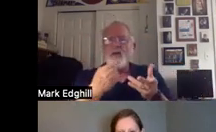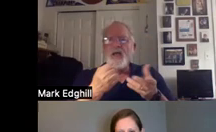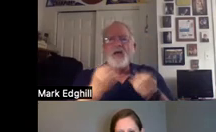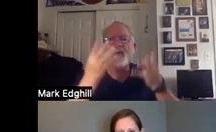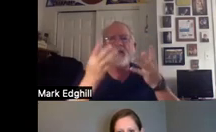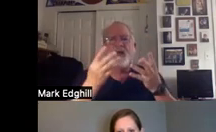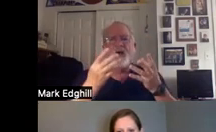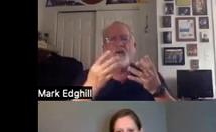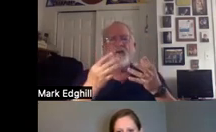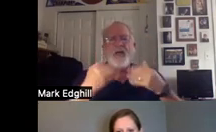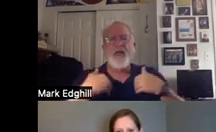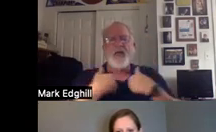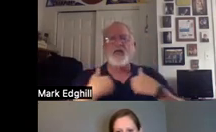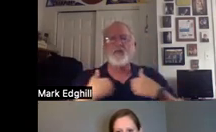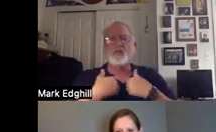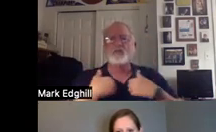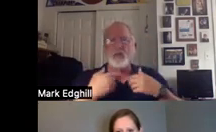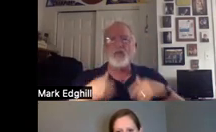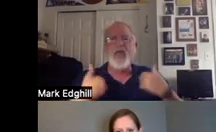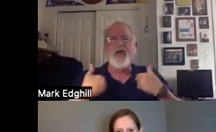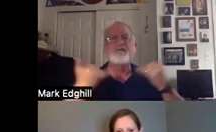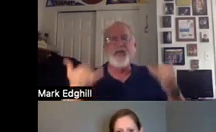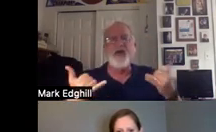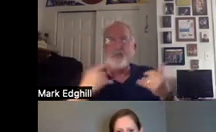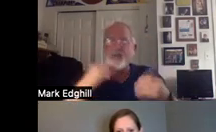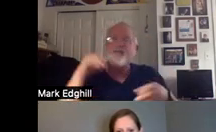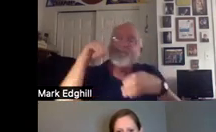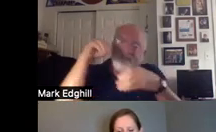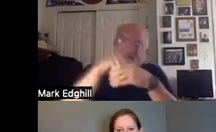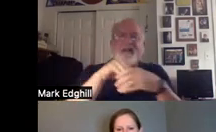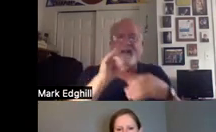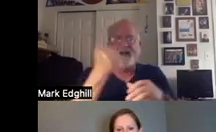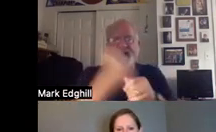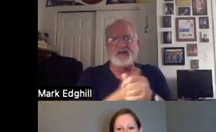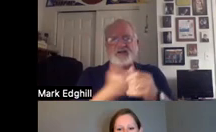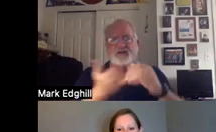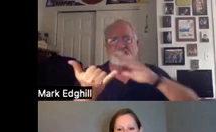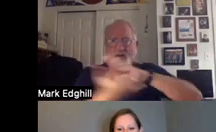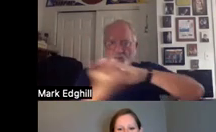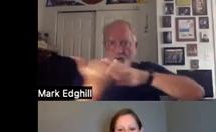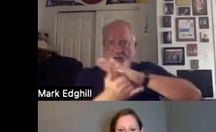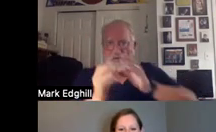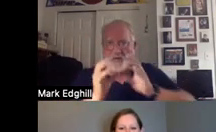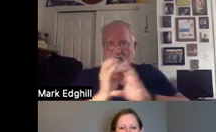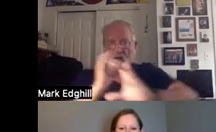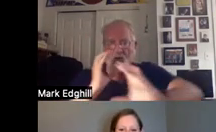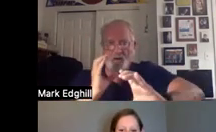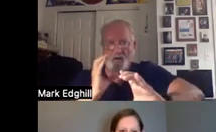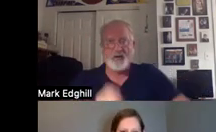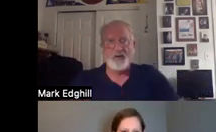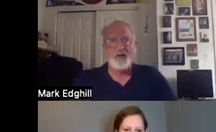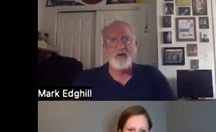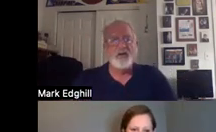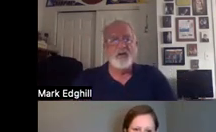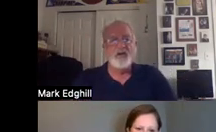is what, how many. And you could tell this was. You have now that could. About how many animals you have now that could fit within a